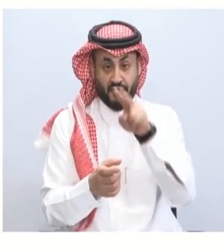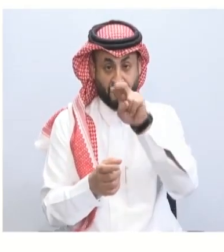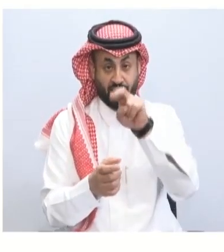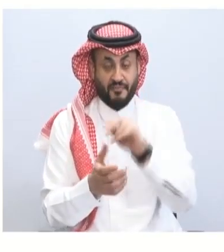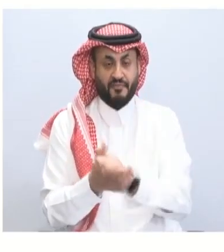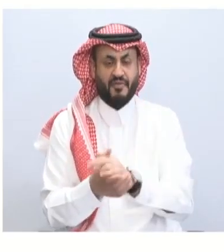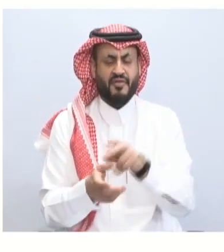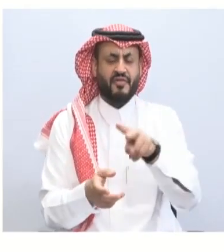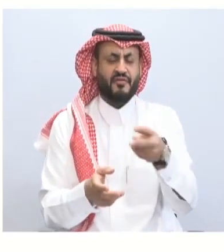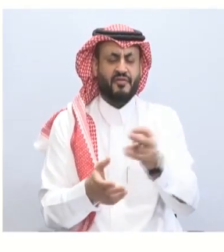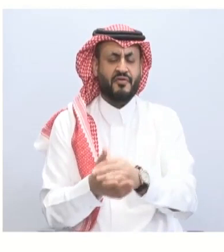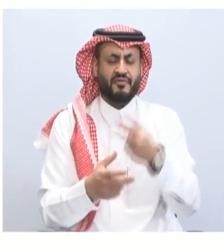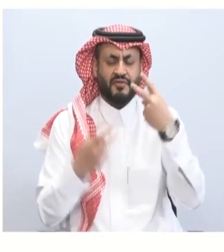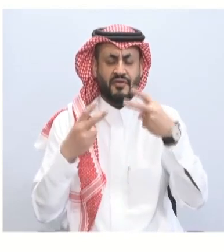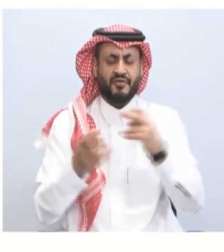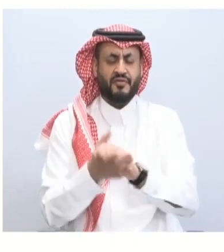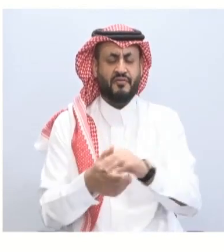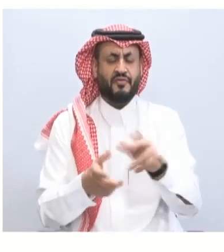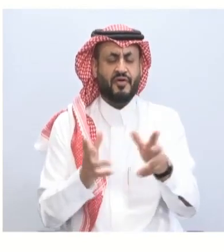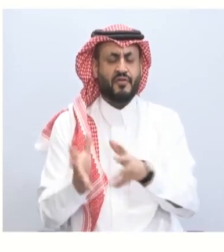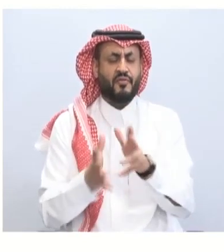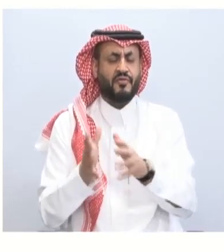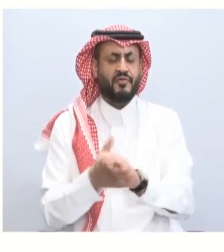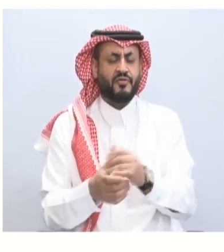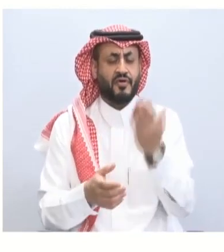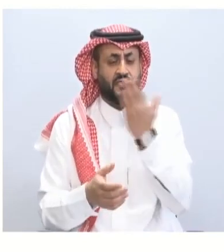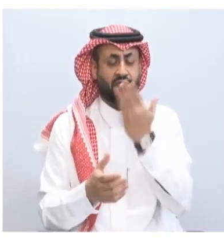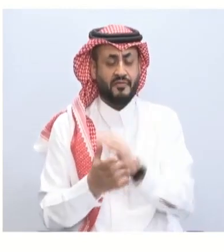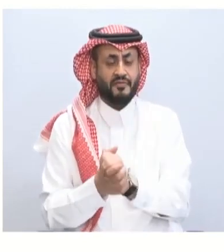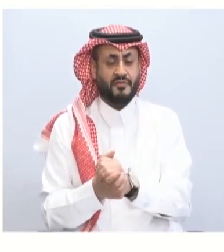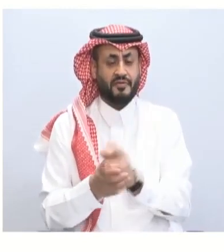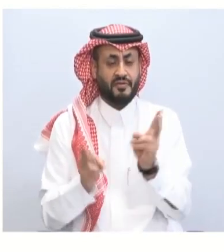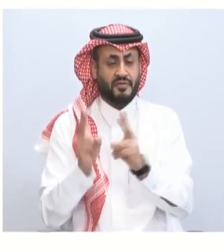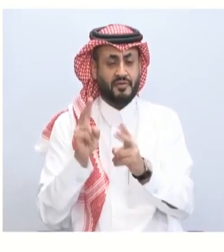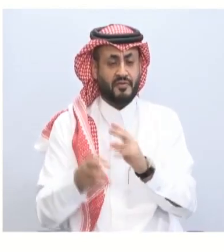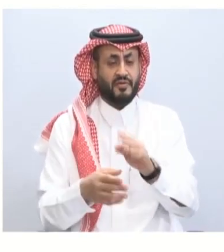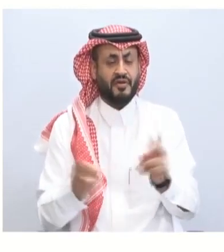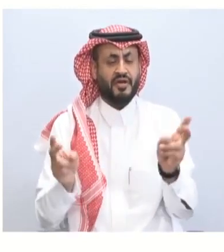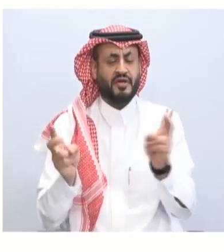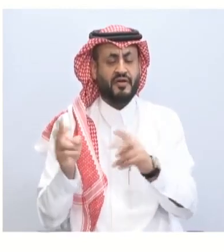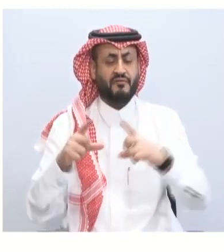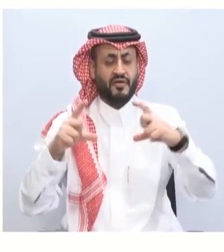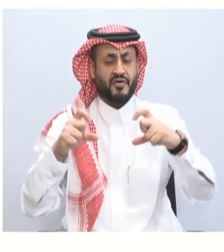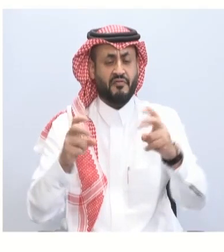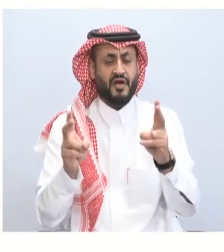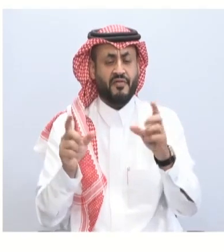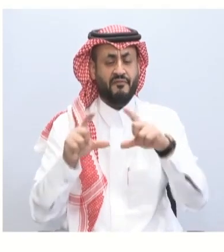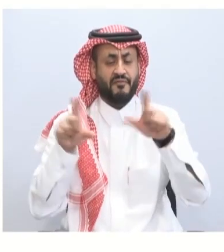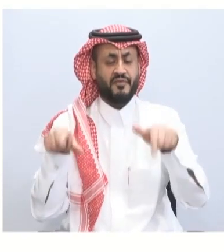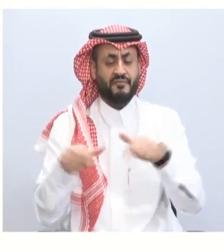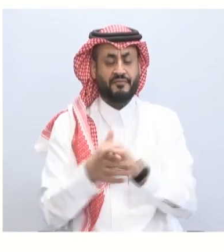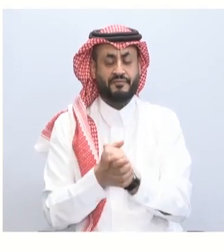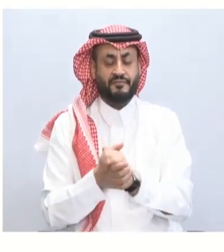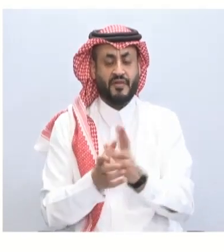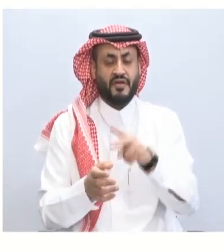to find out about each other's culture through reading, talking about it and exchanging pictures or videos, and different